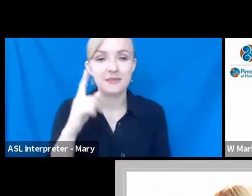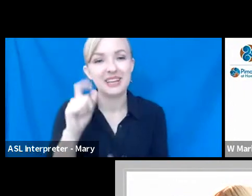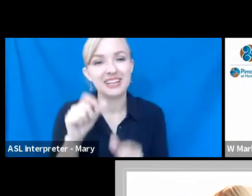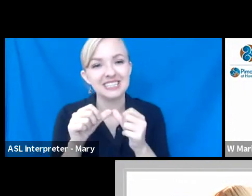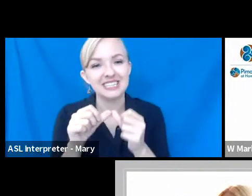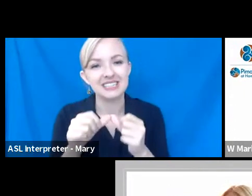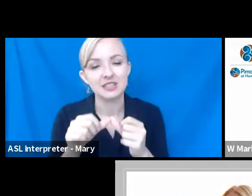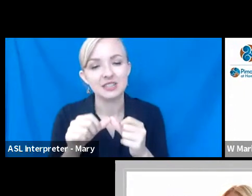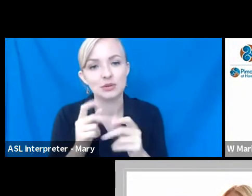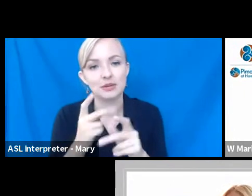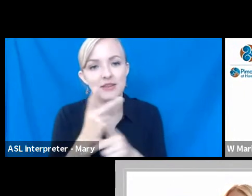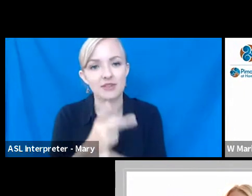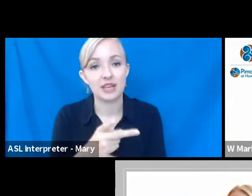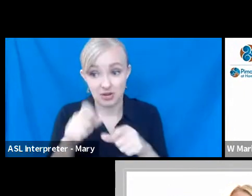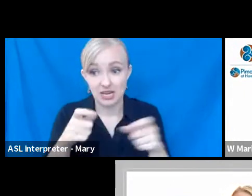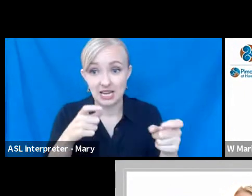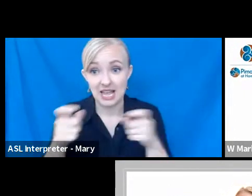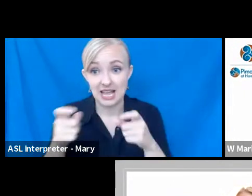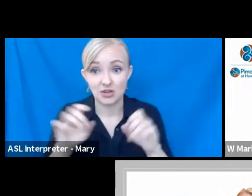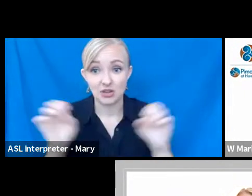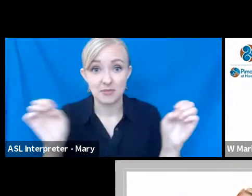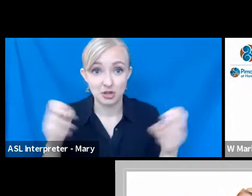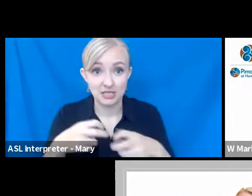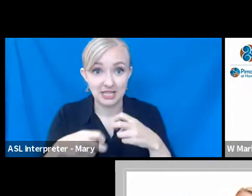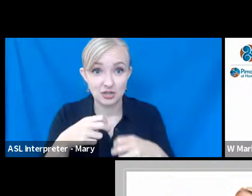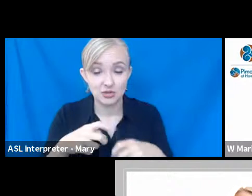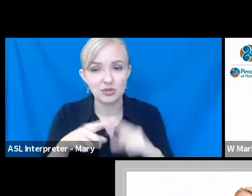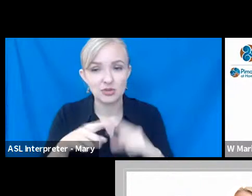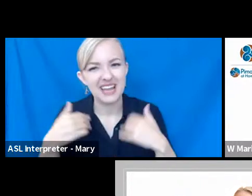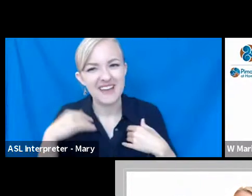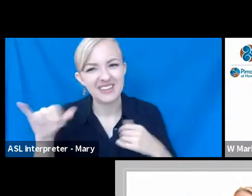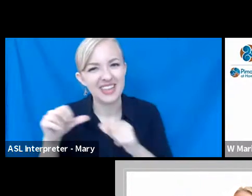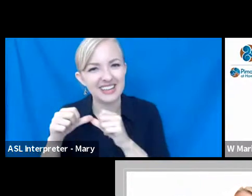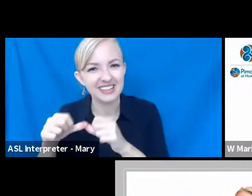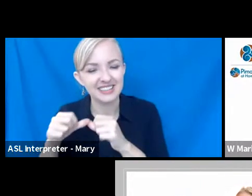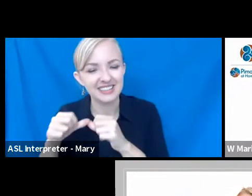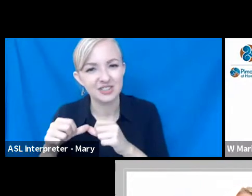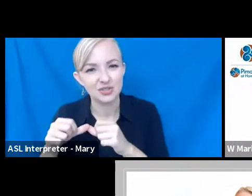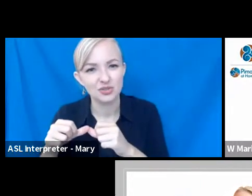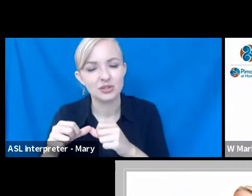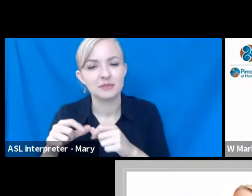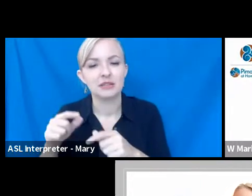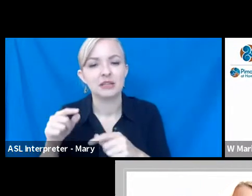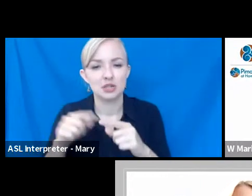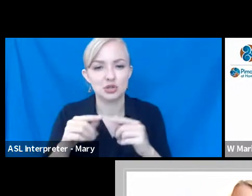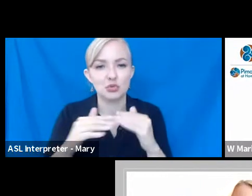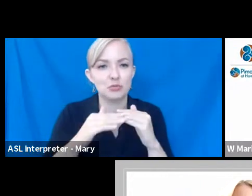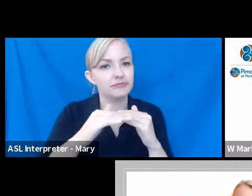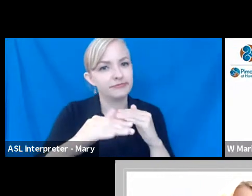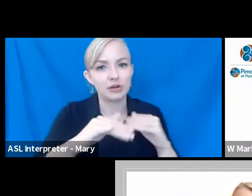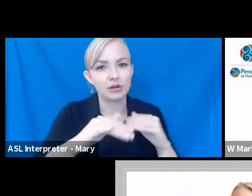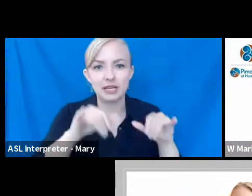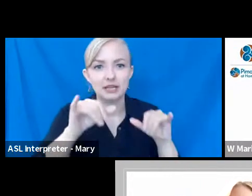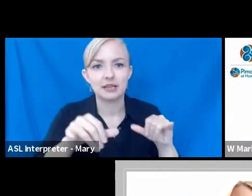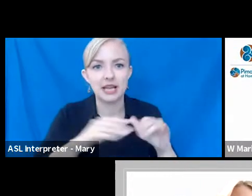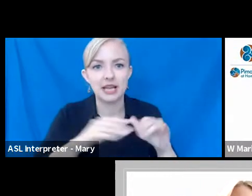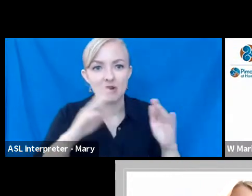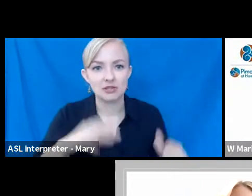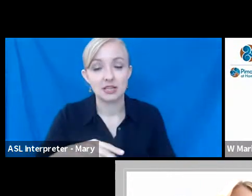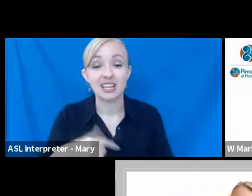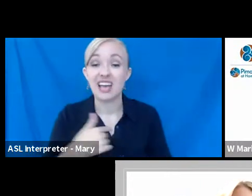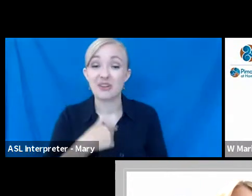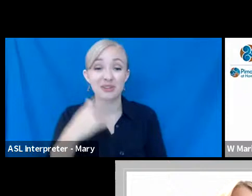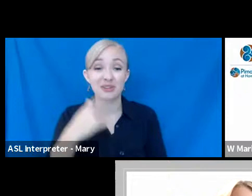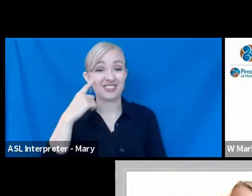can handle emergency issues, but having that continuum to permanent housing. And we just think the health dimension is